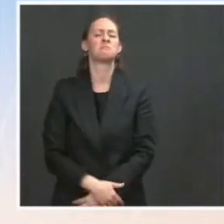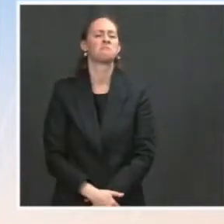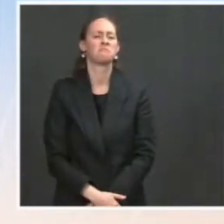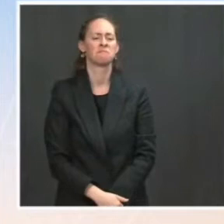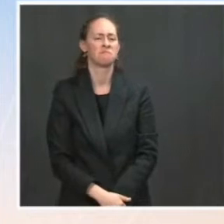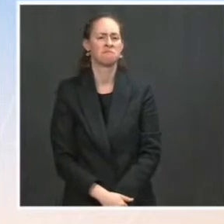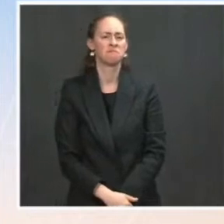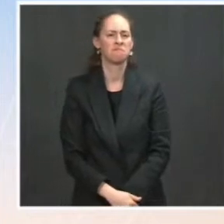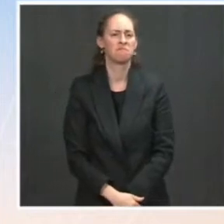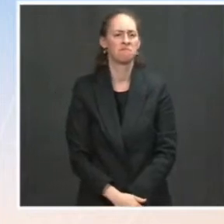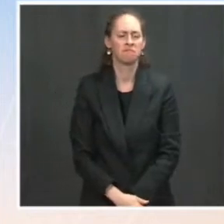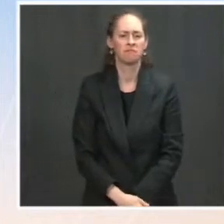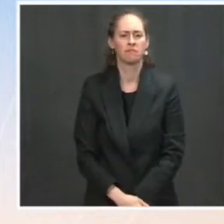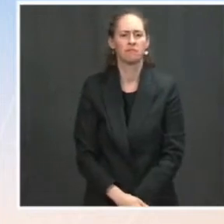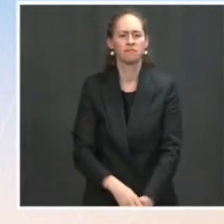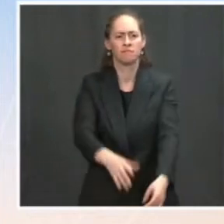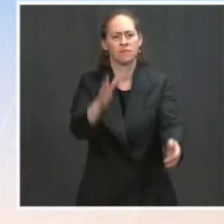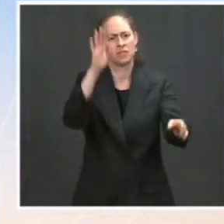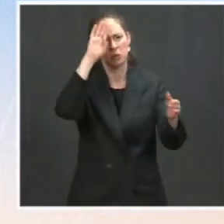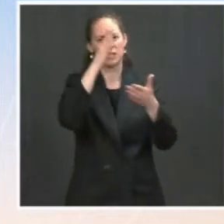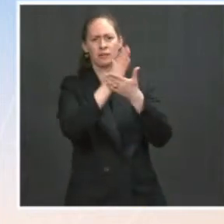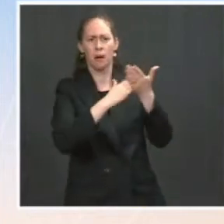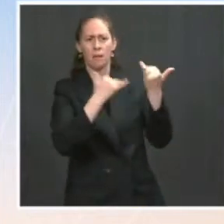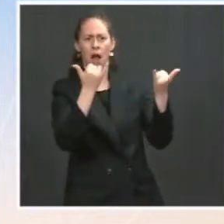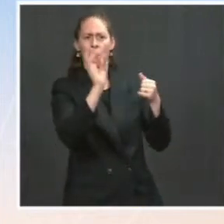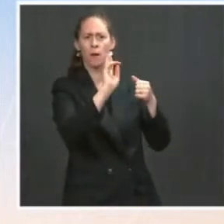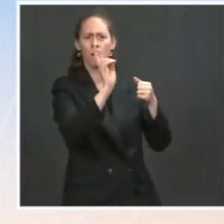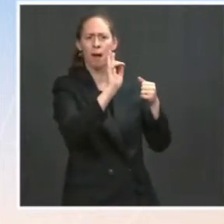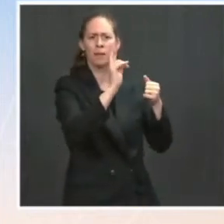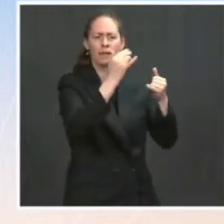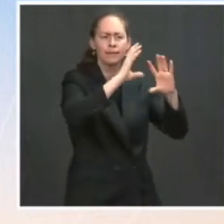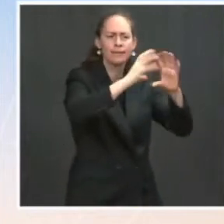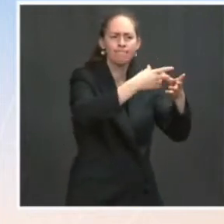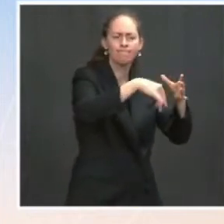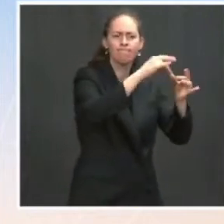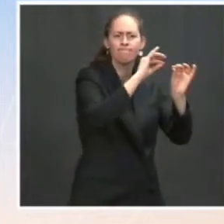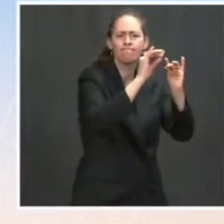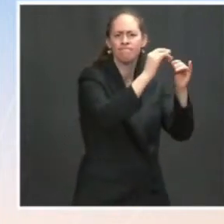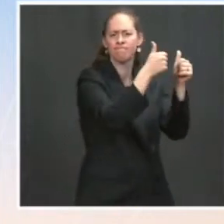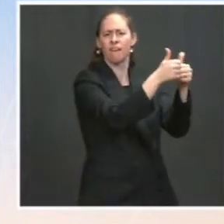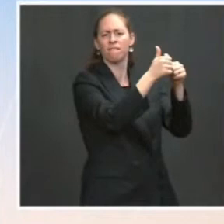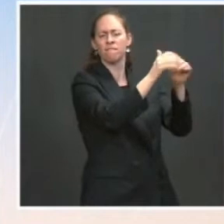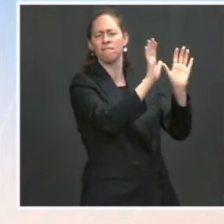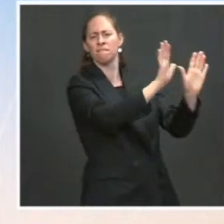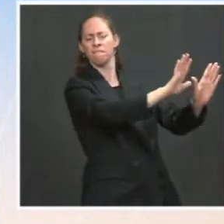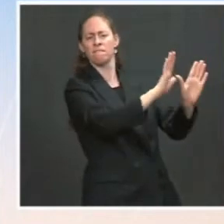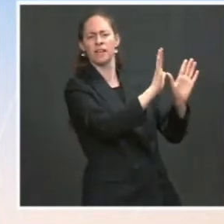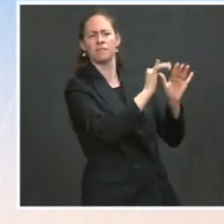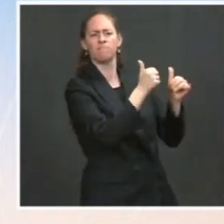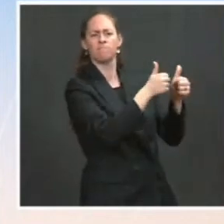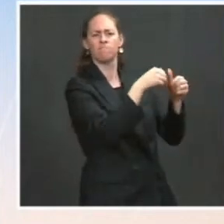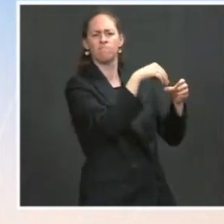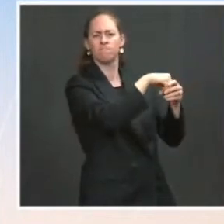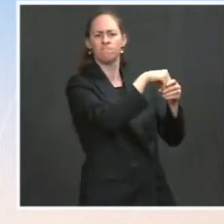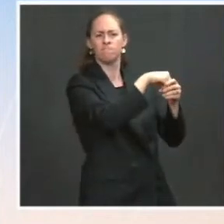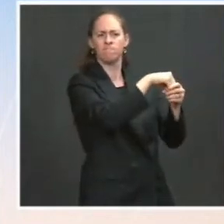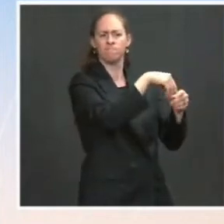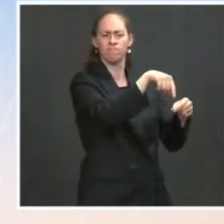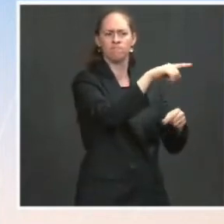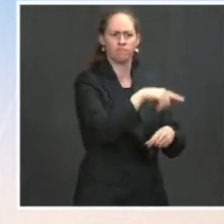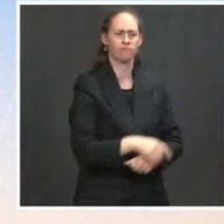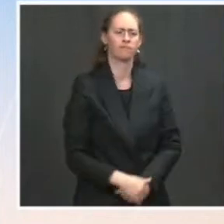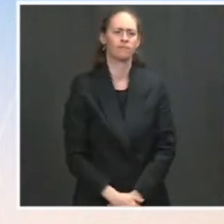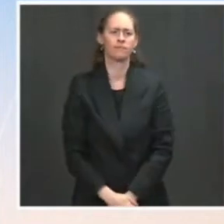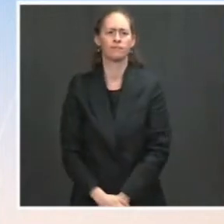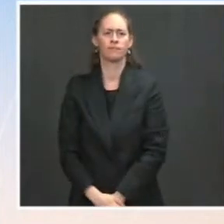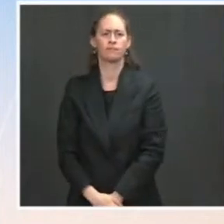introspection going on in the Republican Party right now, and a determination about who they're going to be, who they want to lead them, and what they want to represent moving